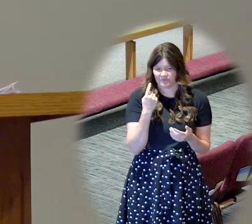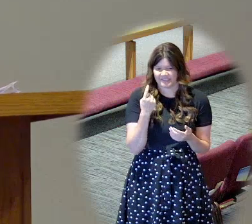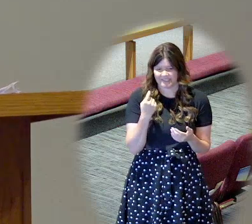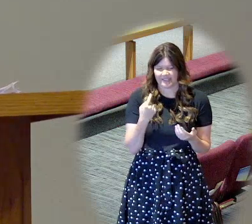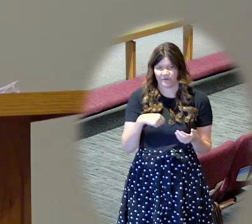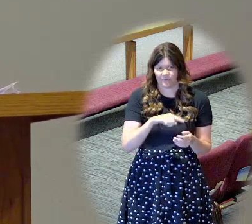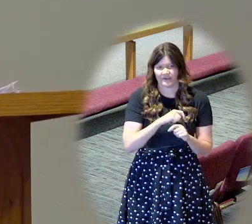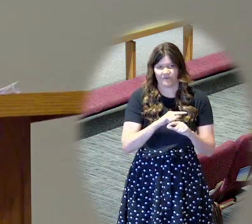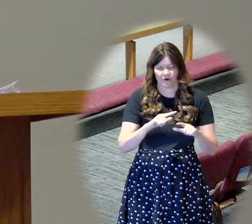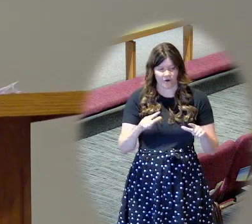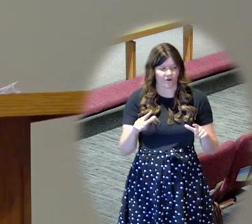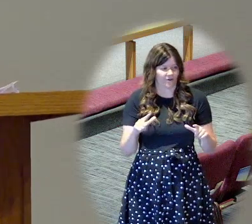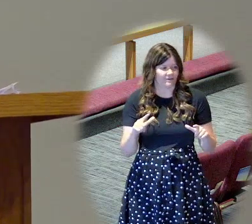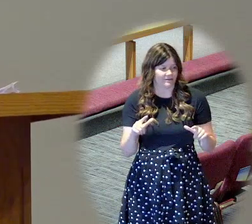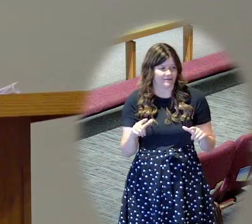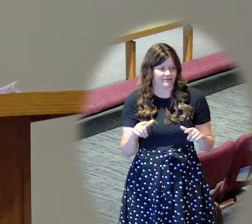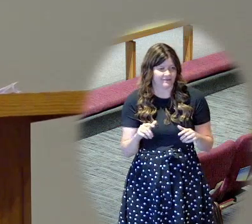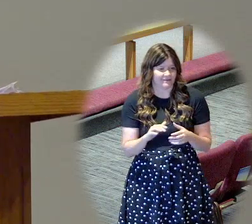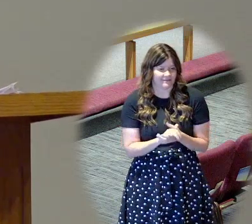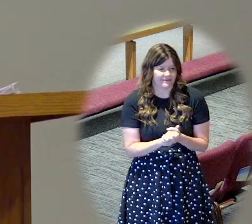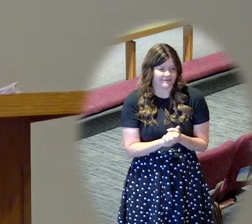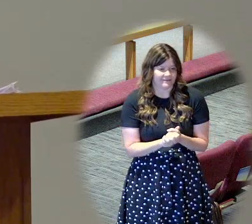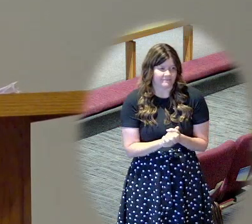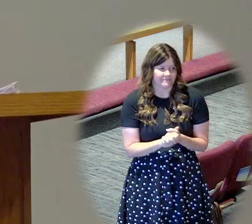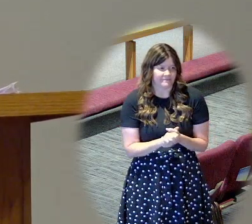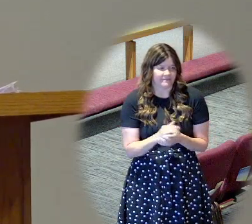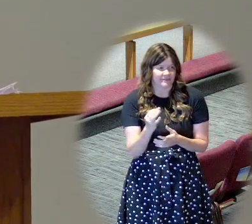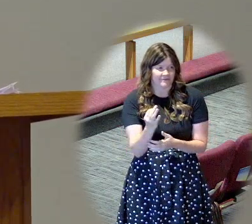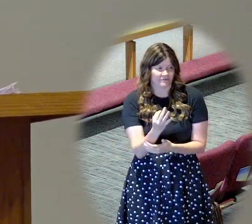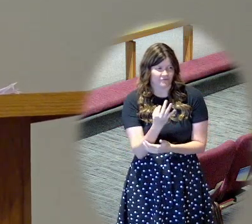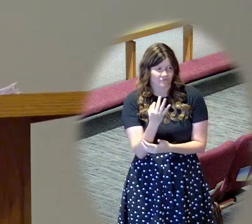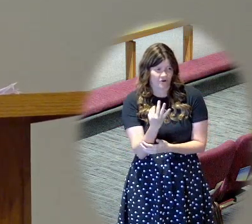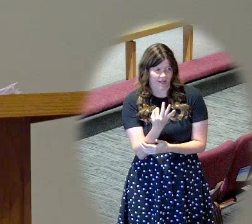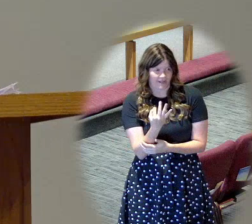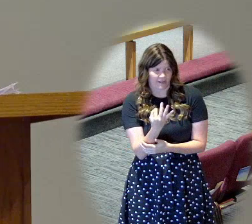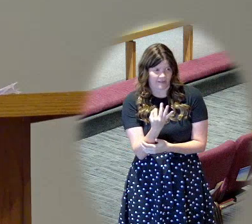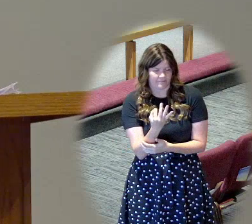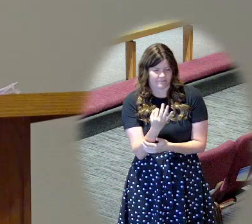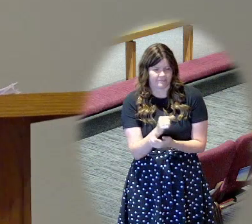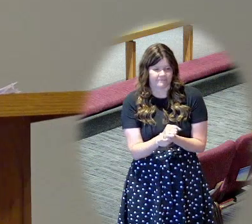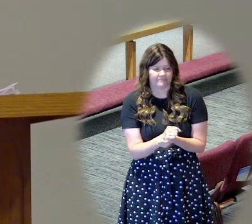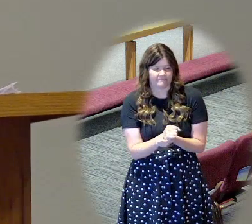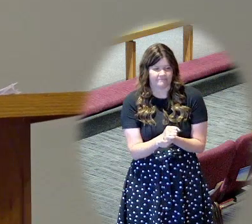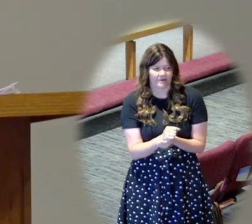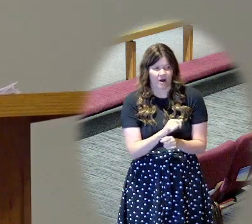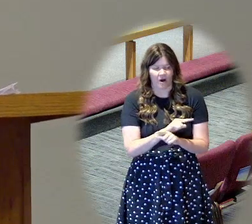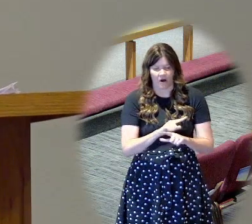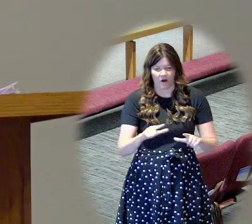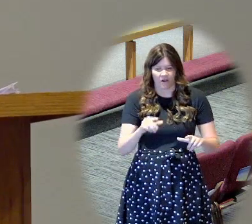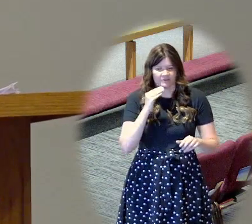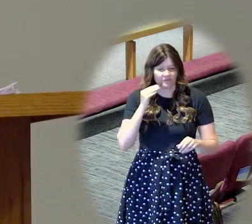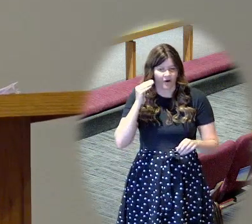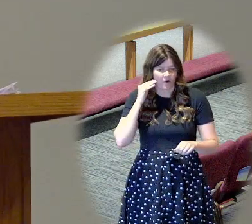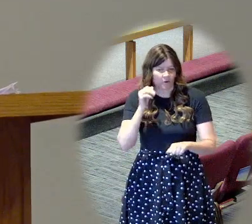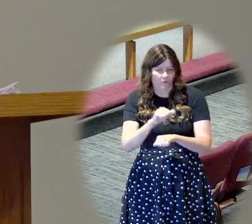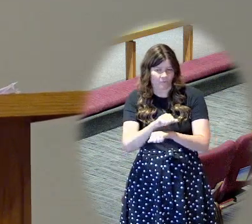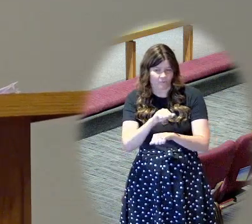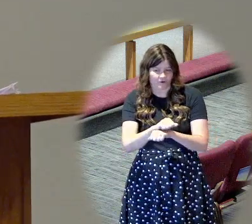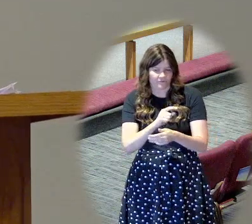We've all been there. It was Friday. All the homework for the week was due.